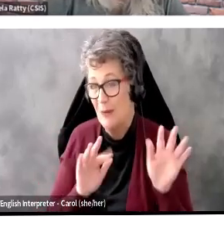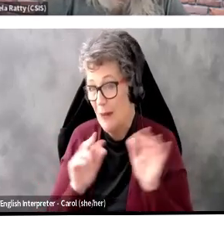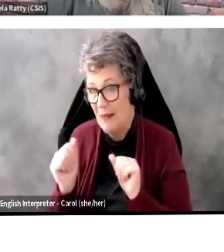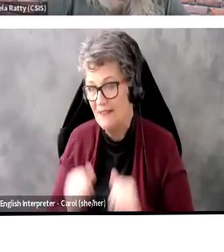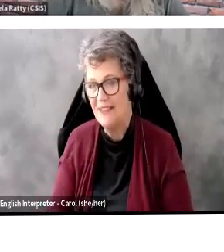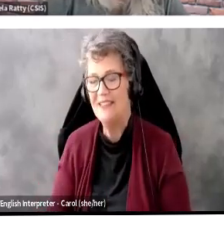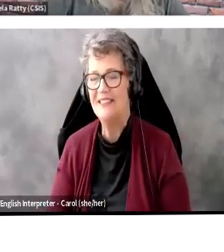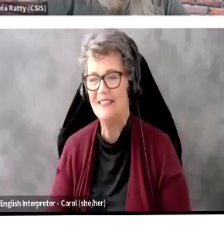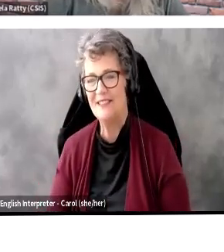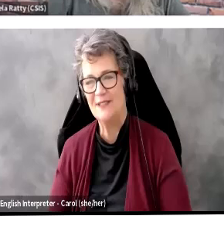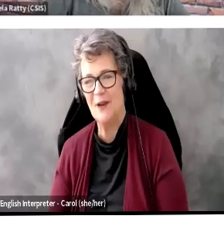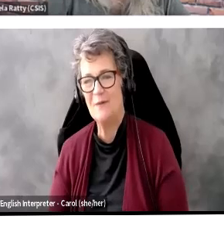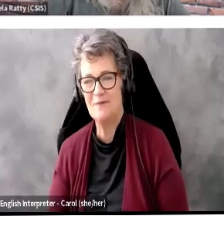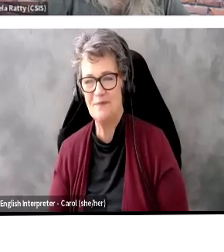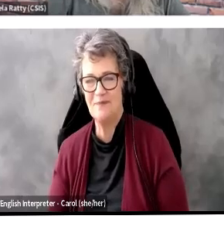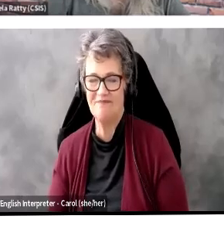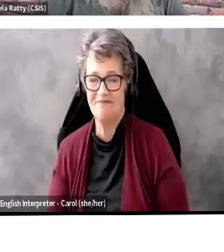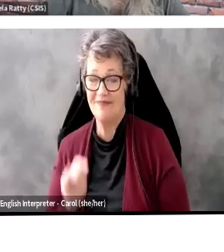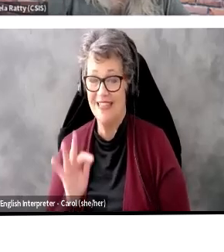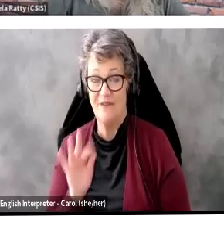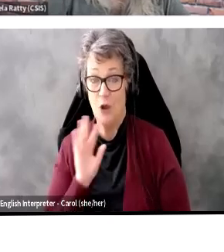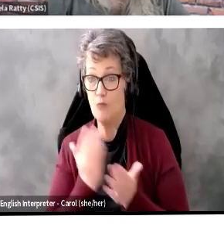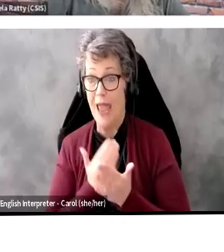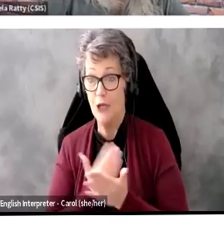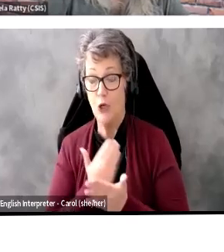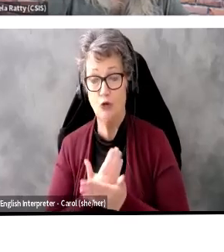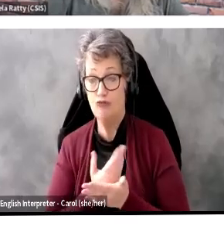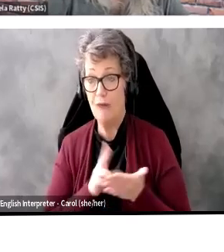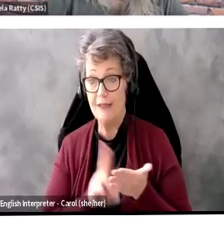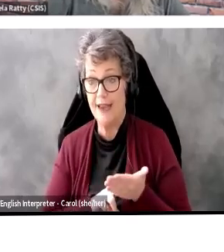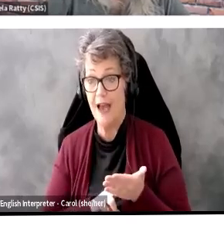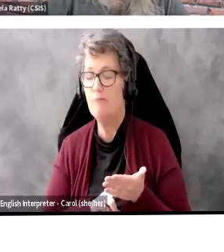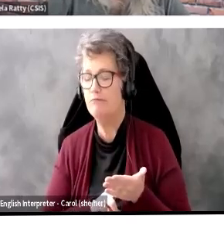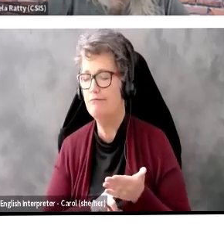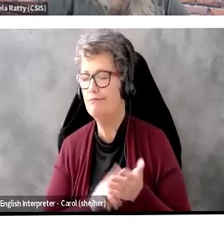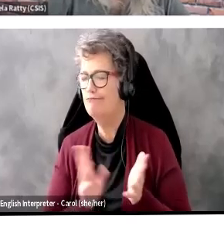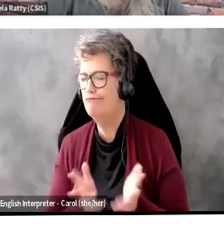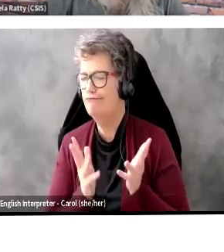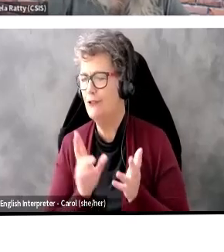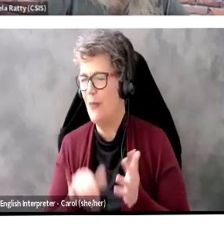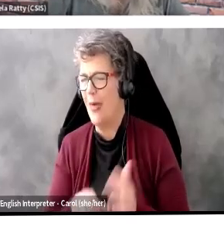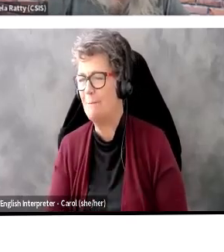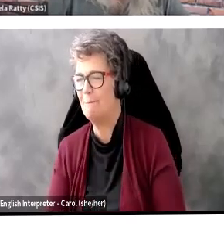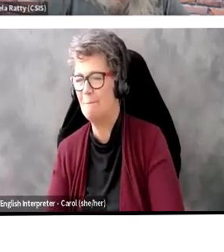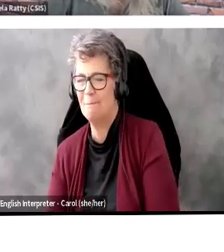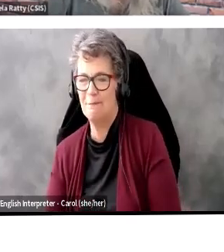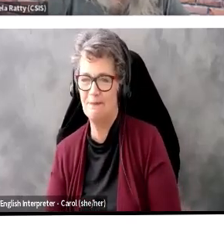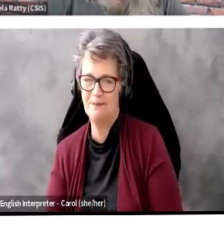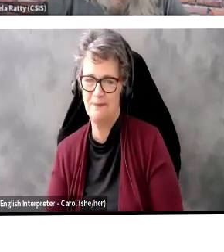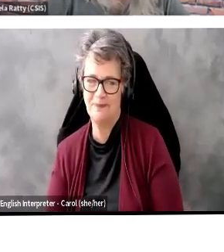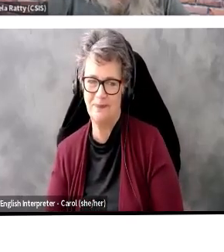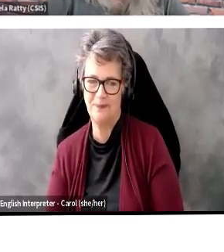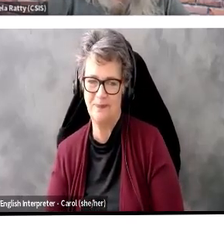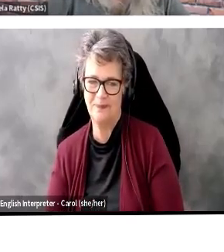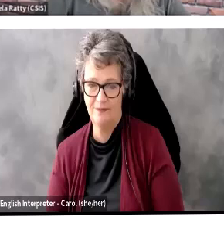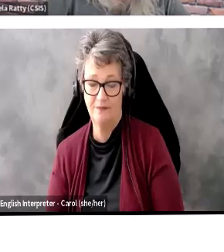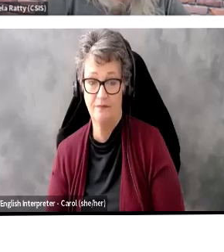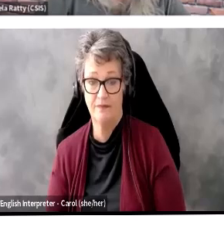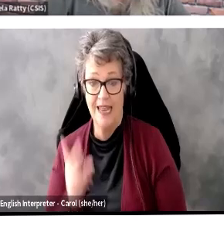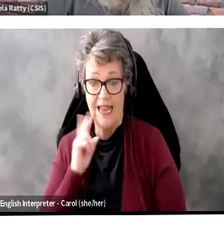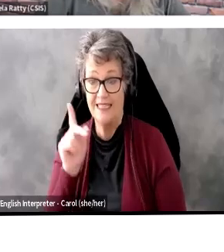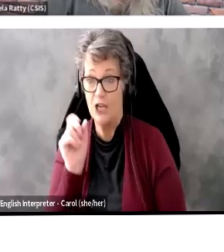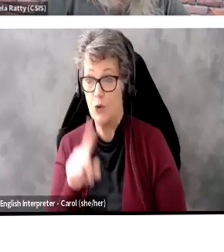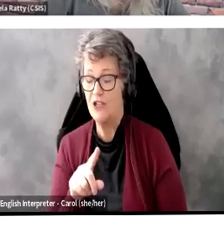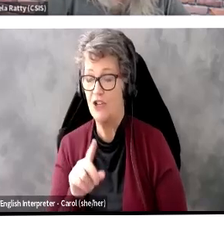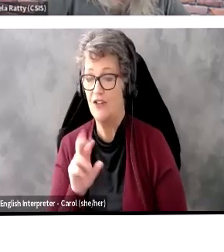leaving, that sort of thing. So if you are brand new and haven't signed up for that, we'd like to encourage you to do so. And I see a